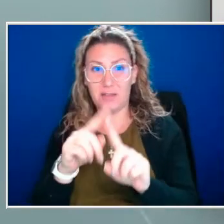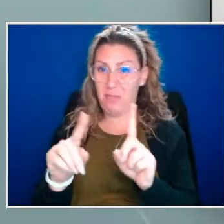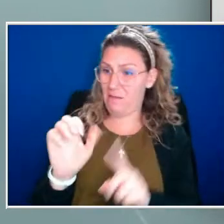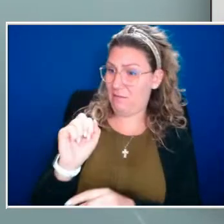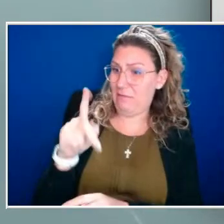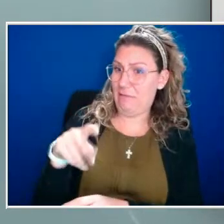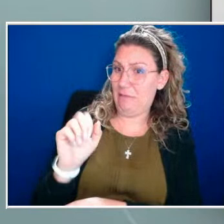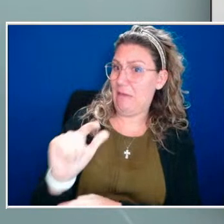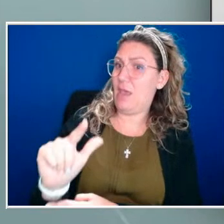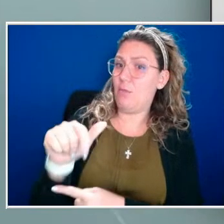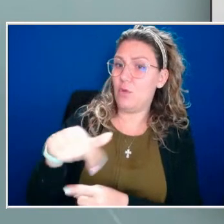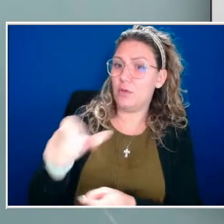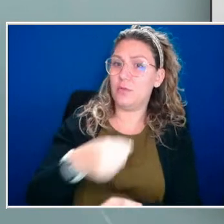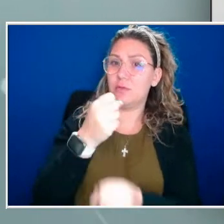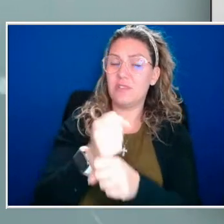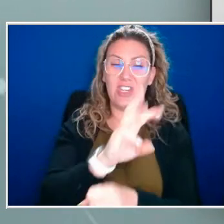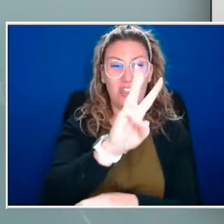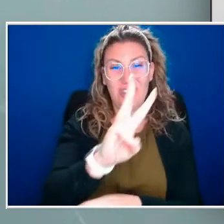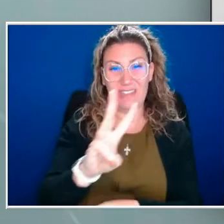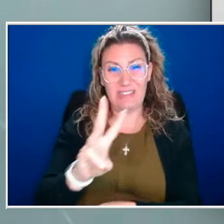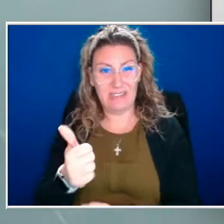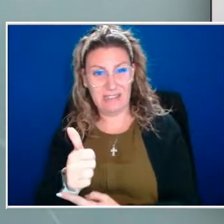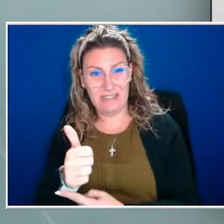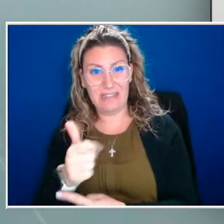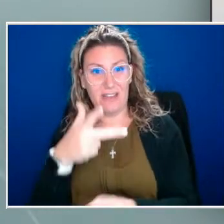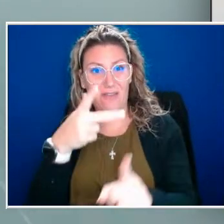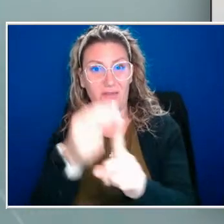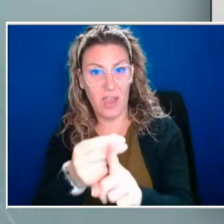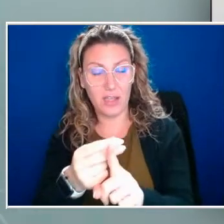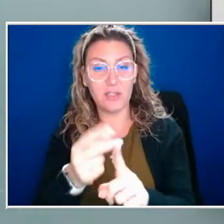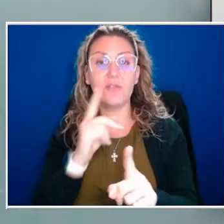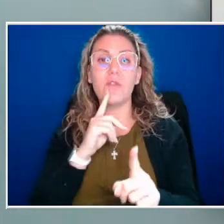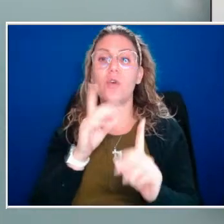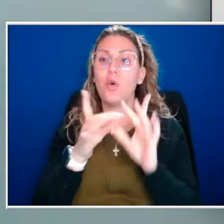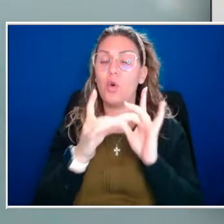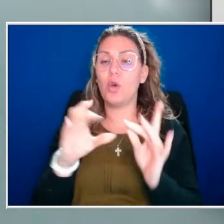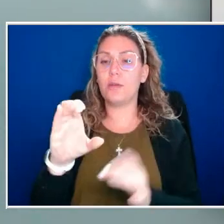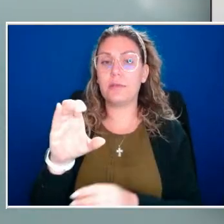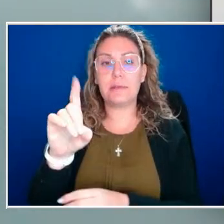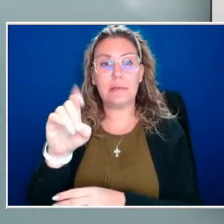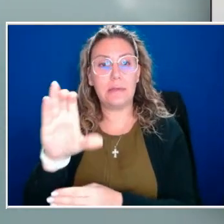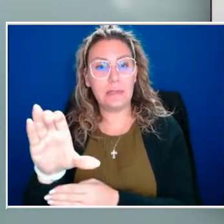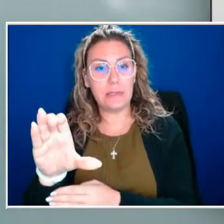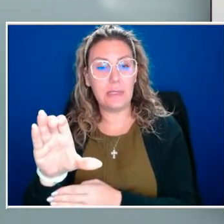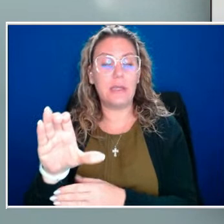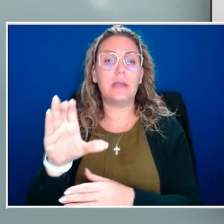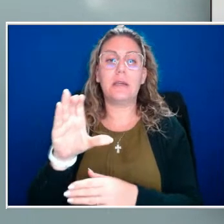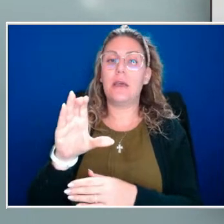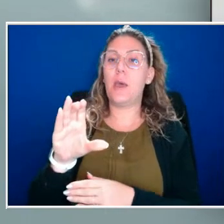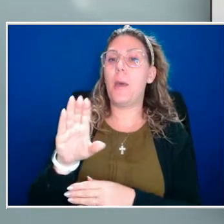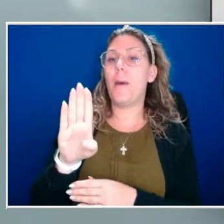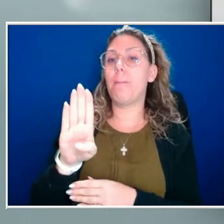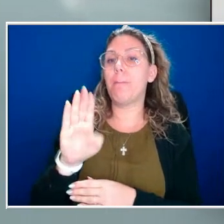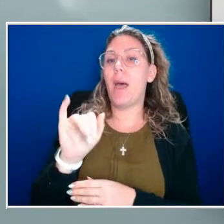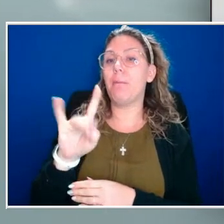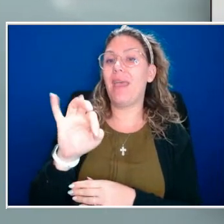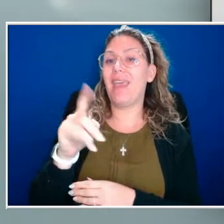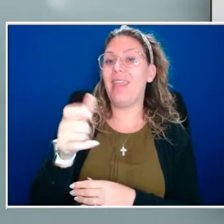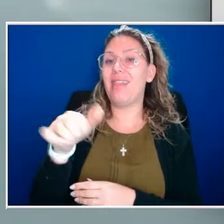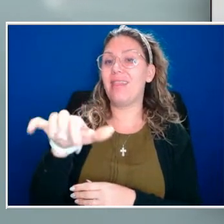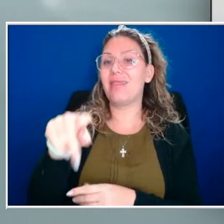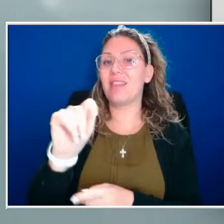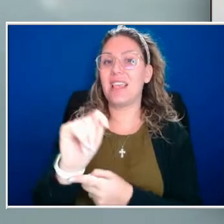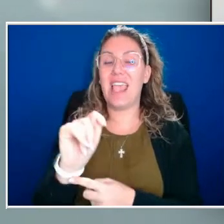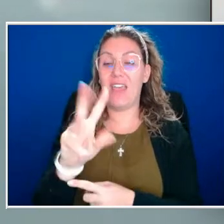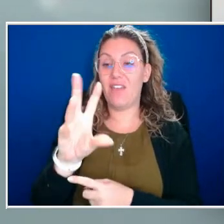were vaccinated or boosted. So according to the CDC, people who have had a bivalent booster shot have a 15 times lower risk of death